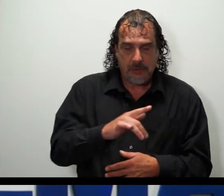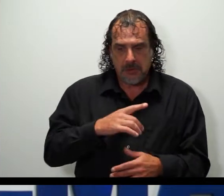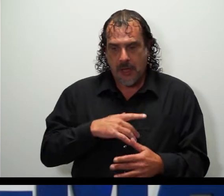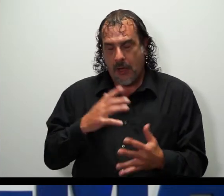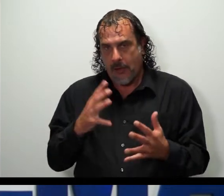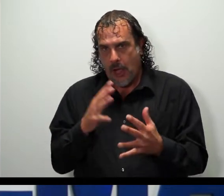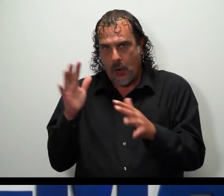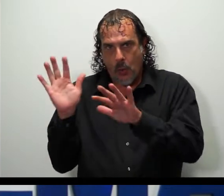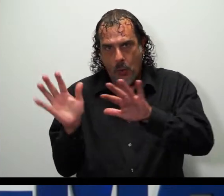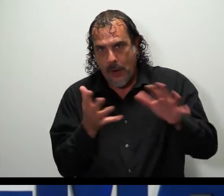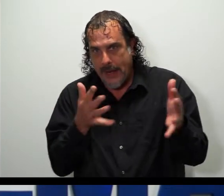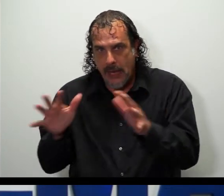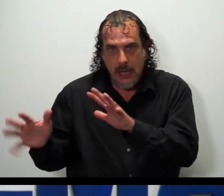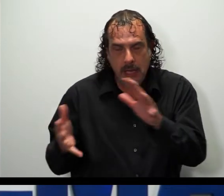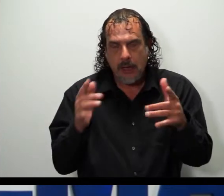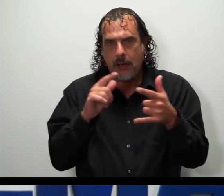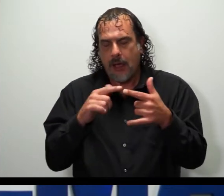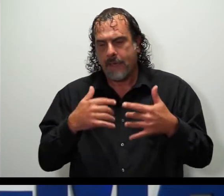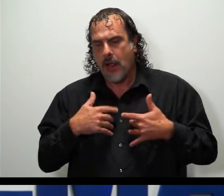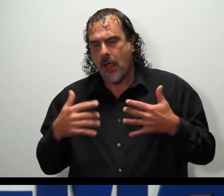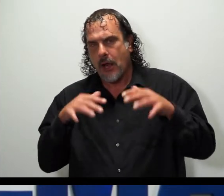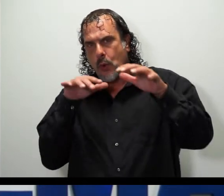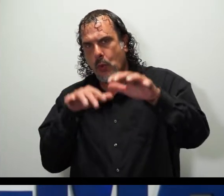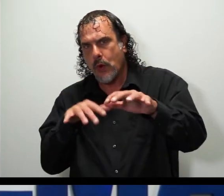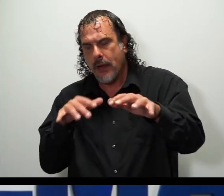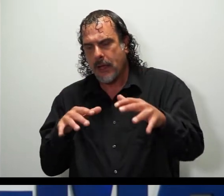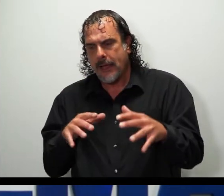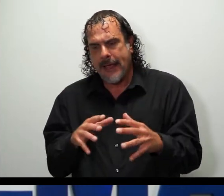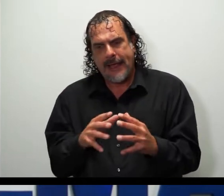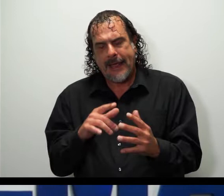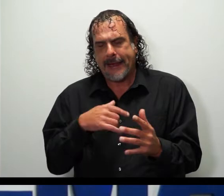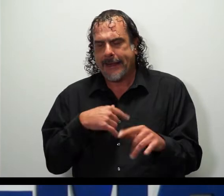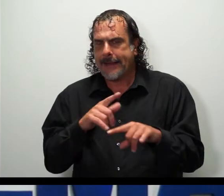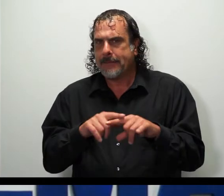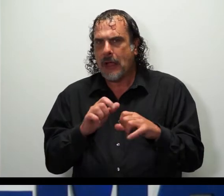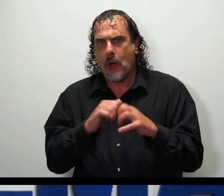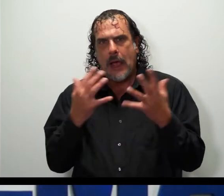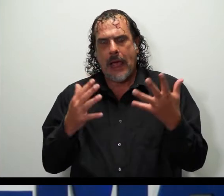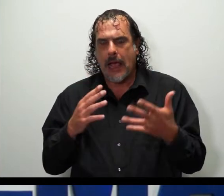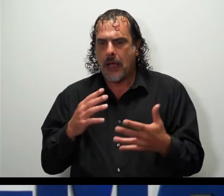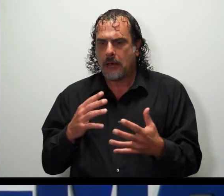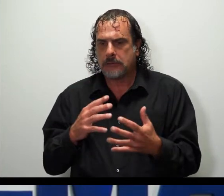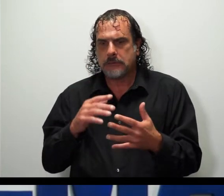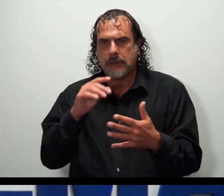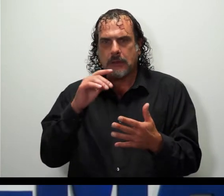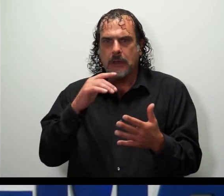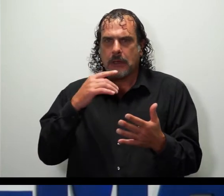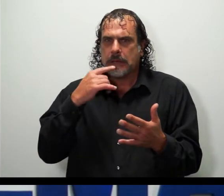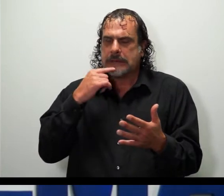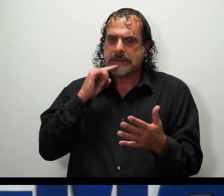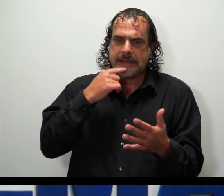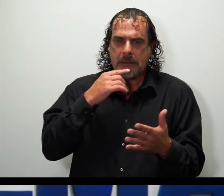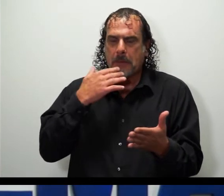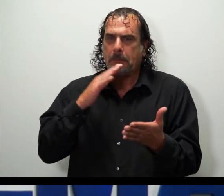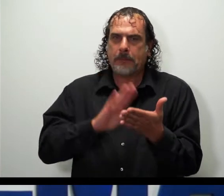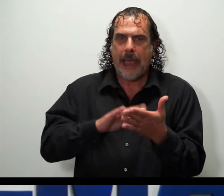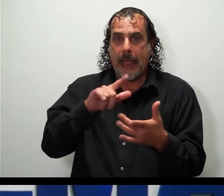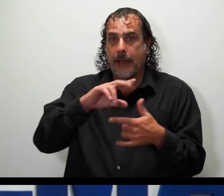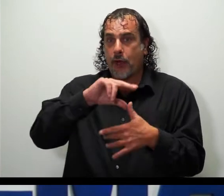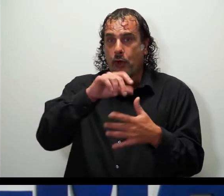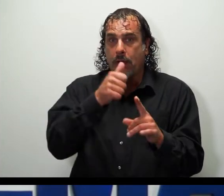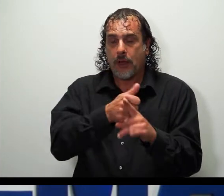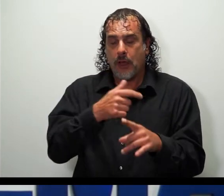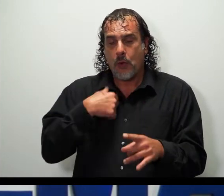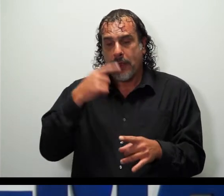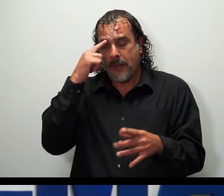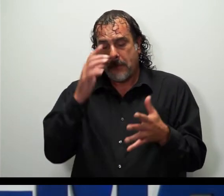wind and rain. And now all of that is going to depend on the intensity of this storm once it makes landfall. This Delta is projected to